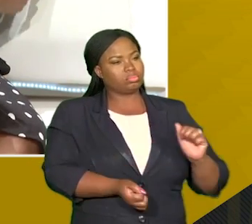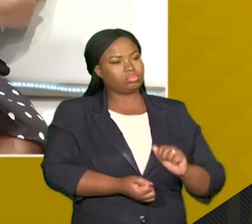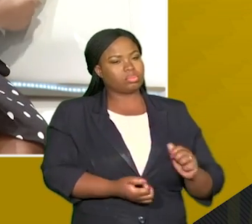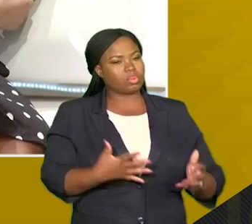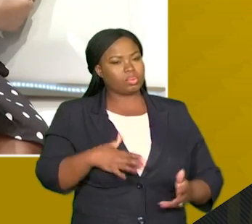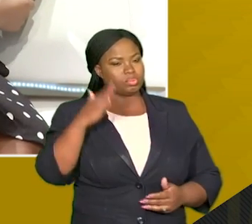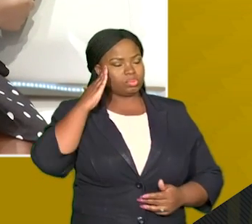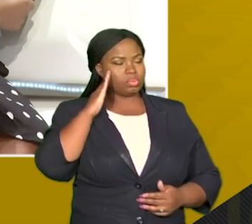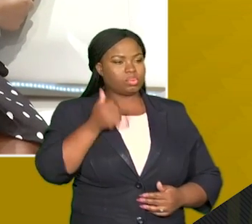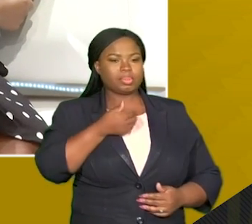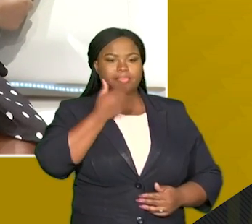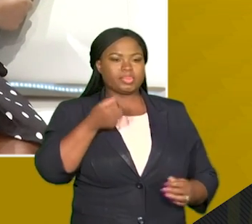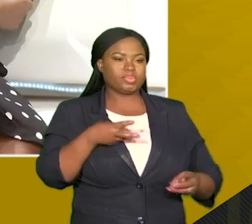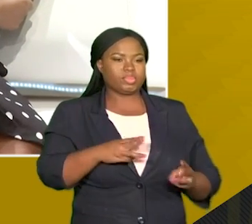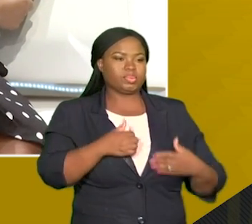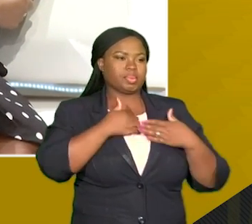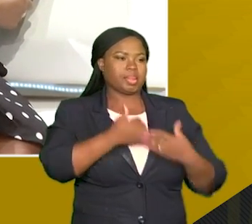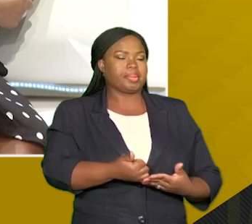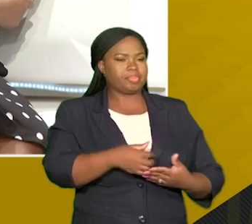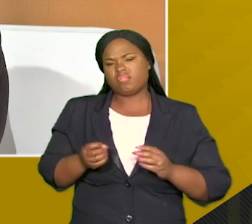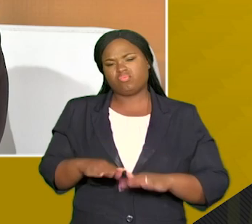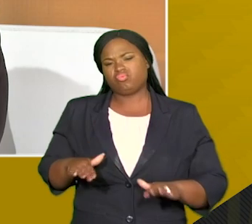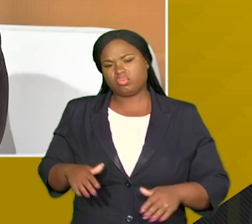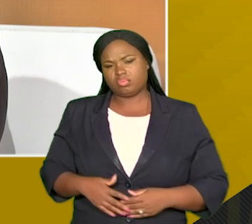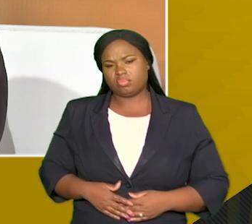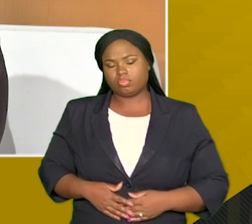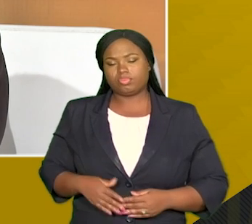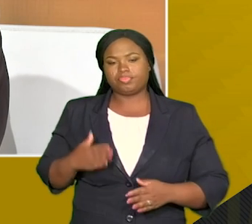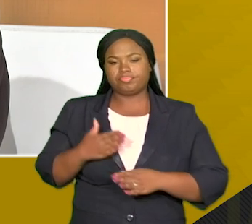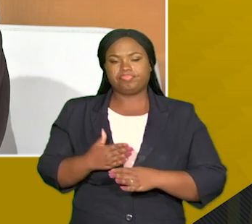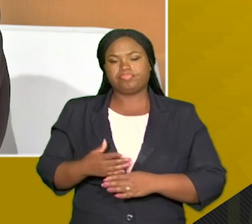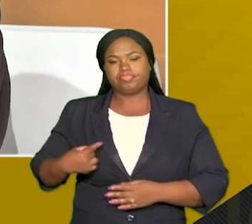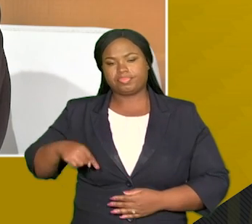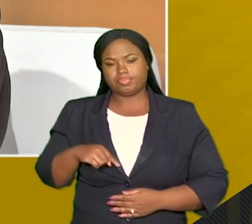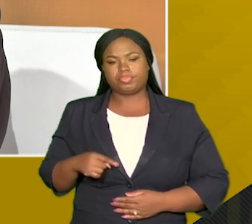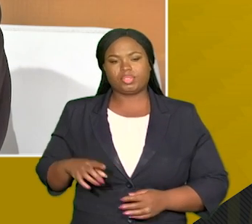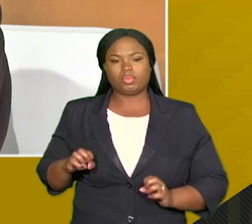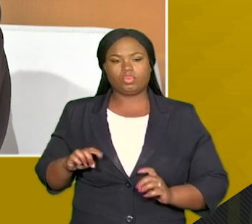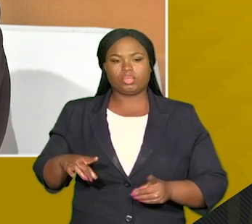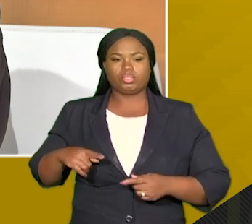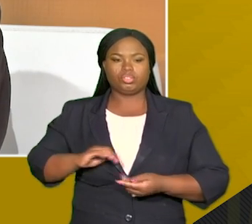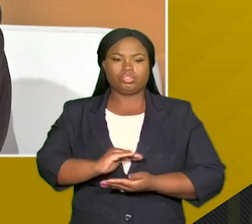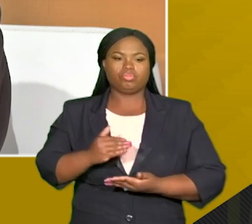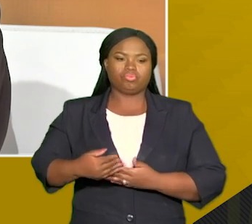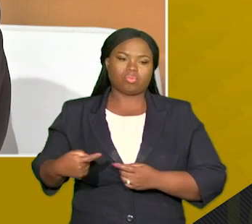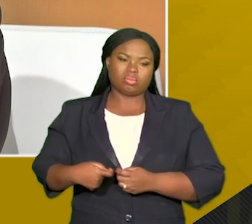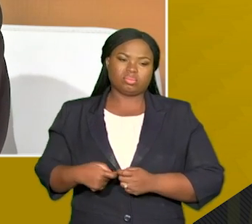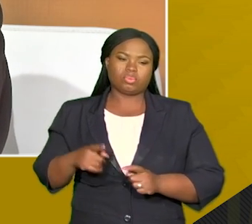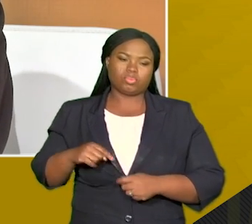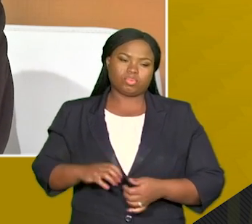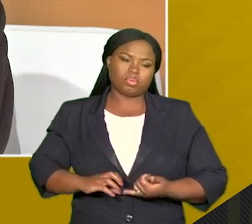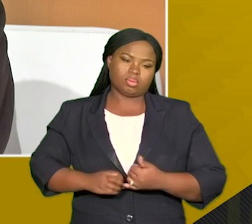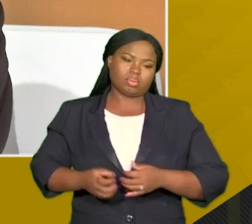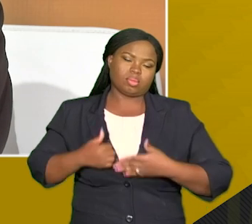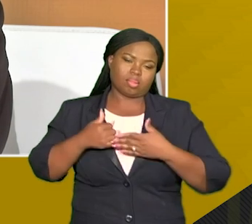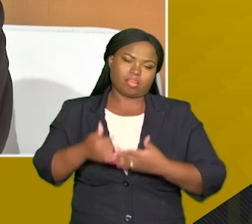how can we best assist and help the police? Our job as the Education Trust, we try as much as we can to assist